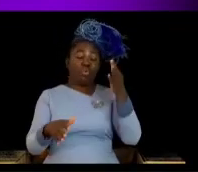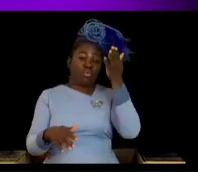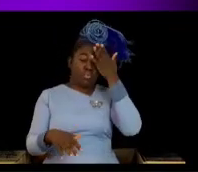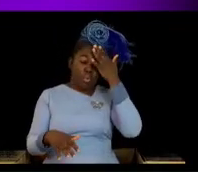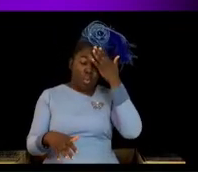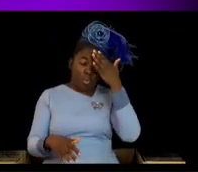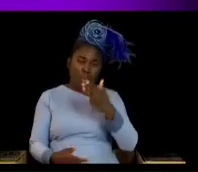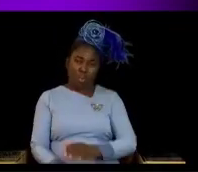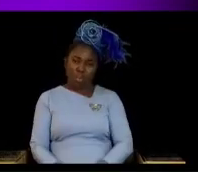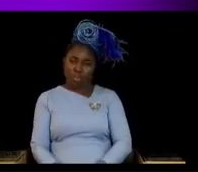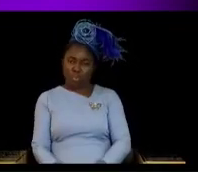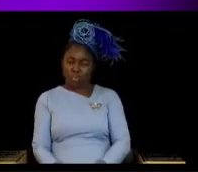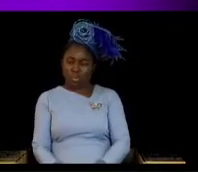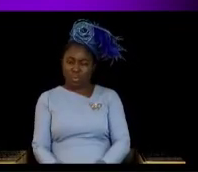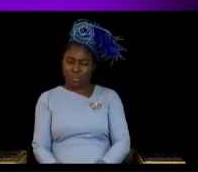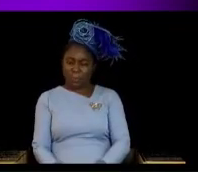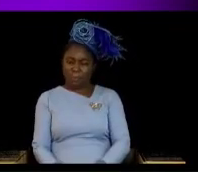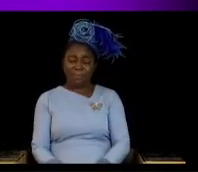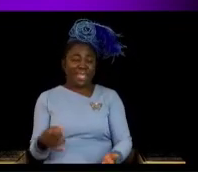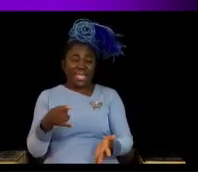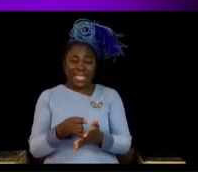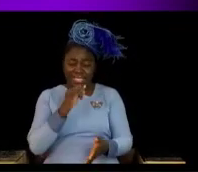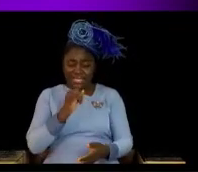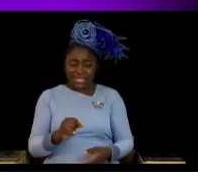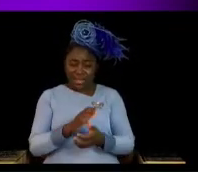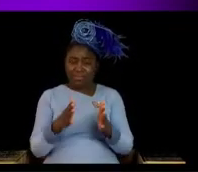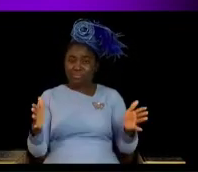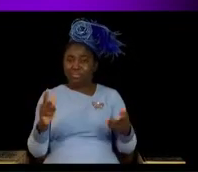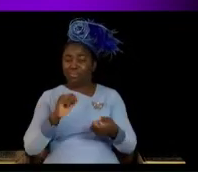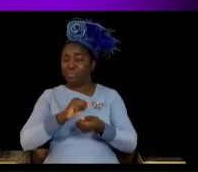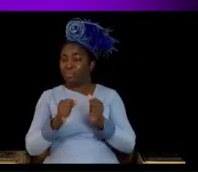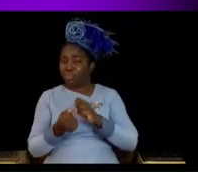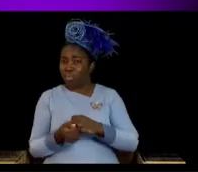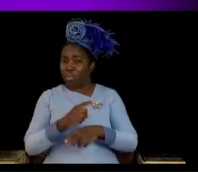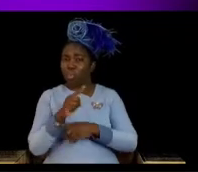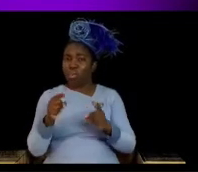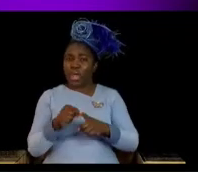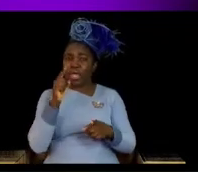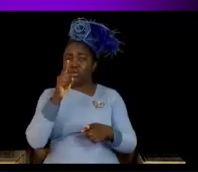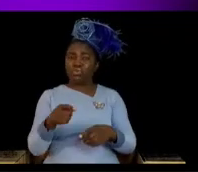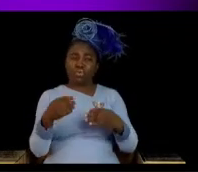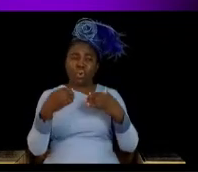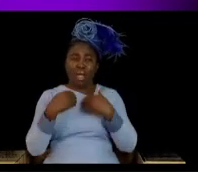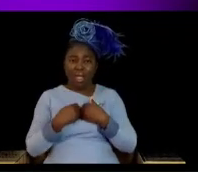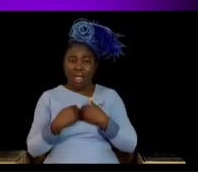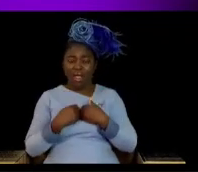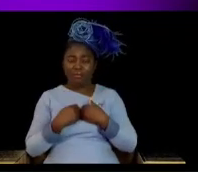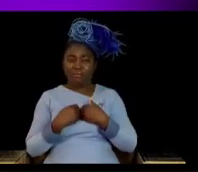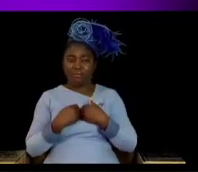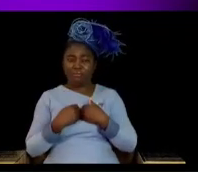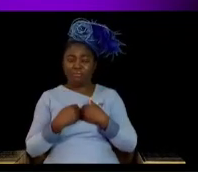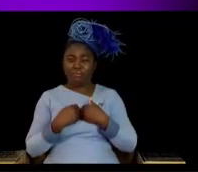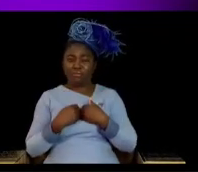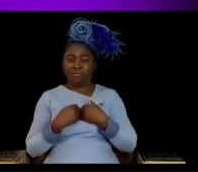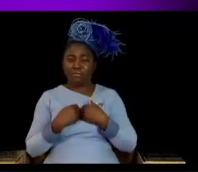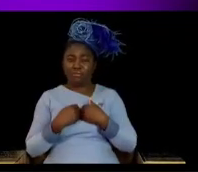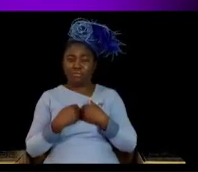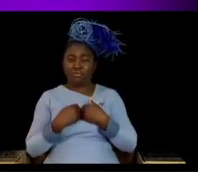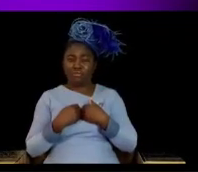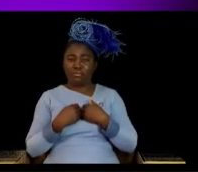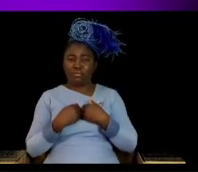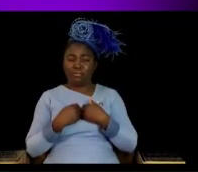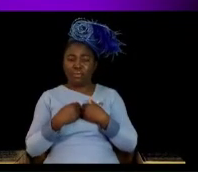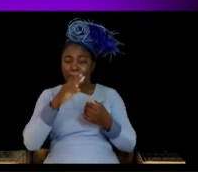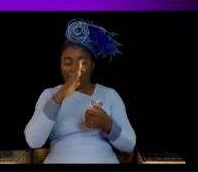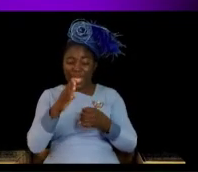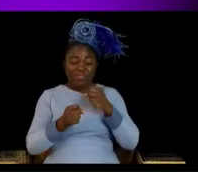It's a tragedy when you are doing misfired aggression by fighting the wrong enemy.